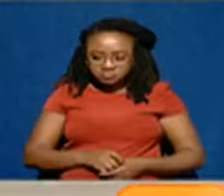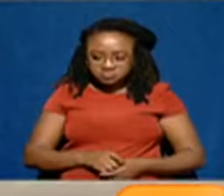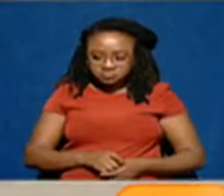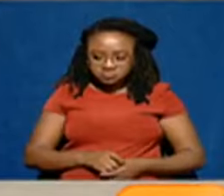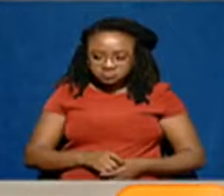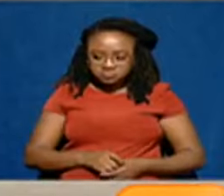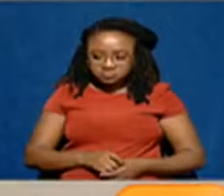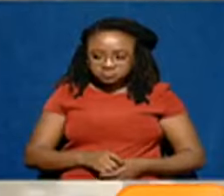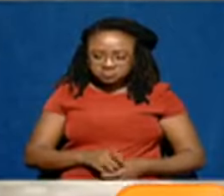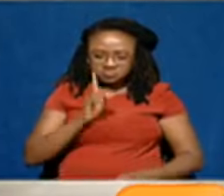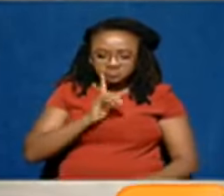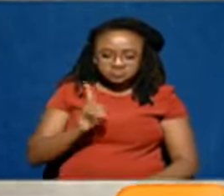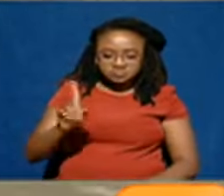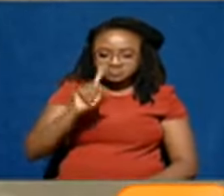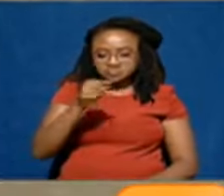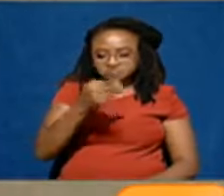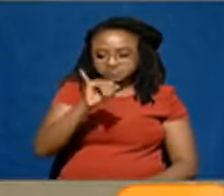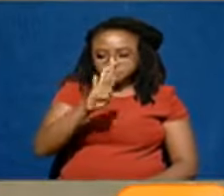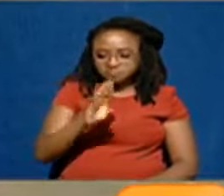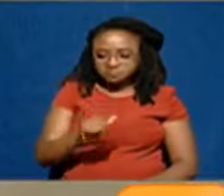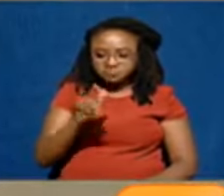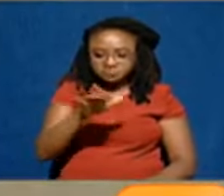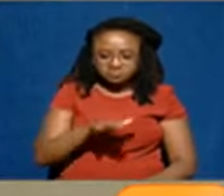Scenes at Thiba area on Thursday morning.